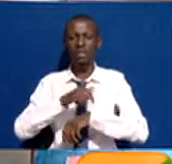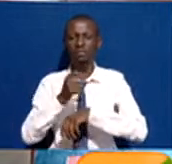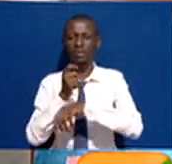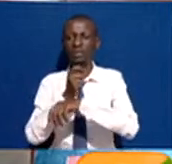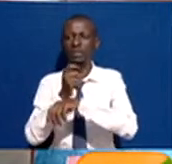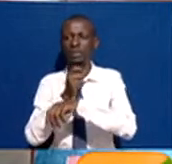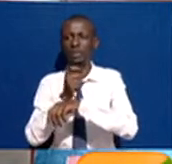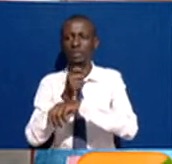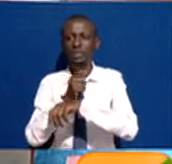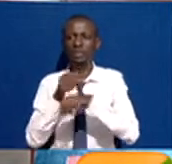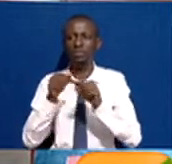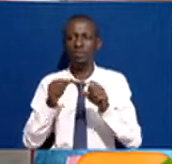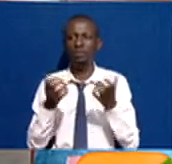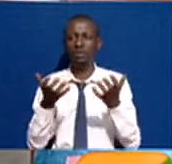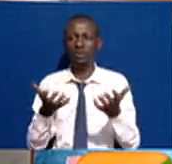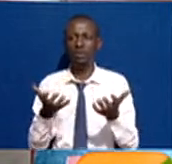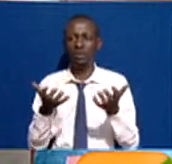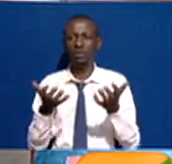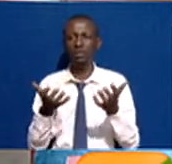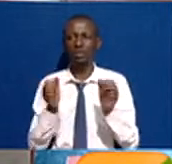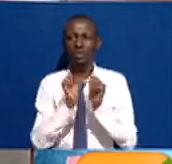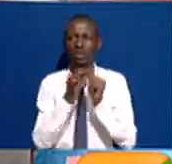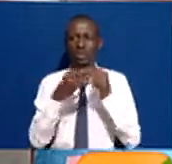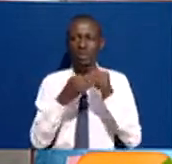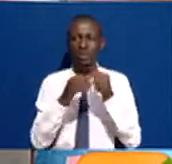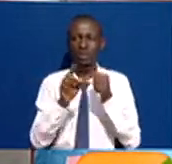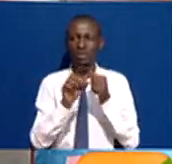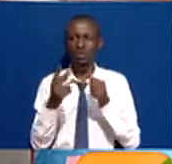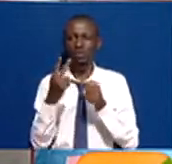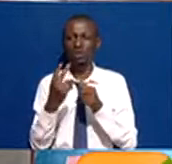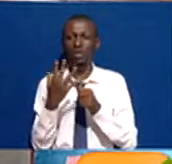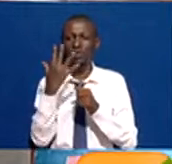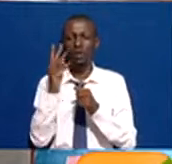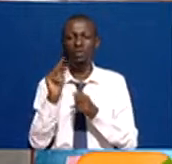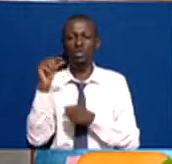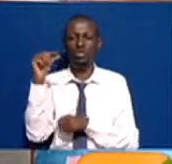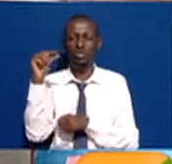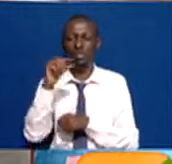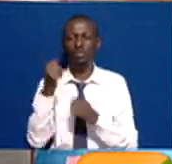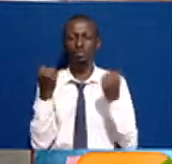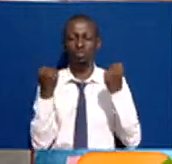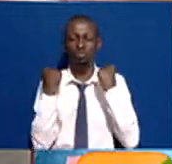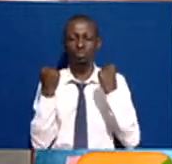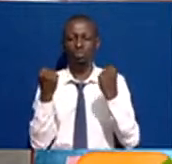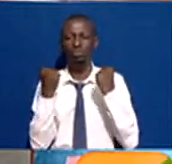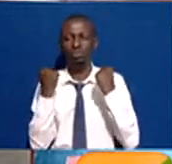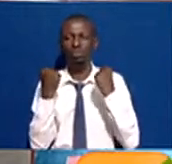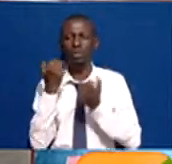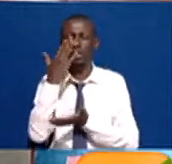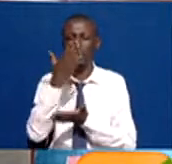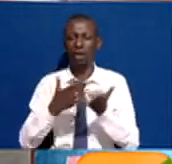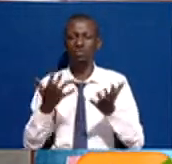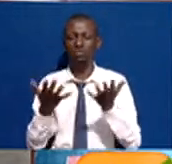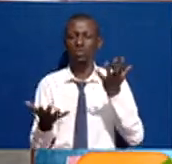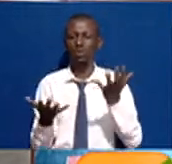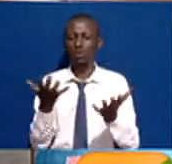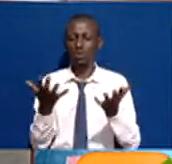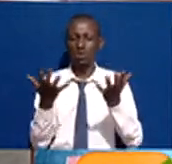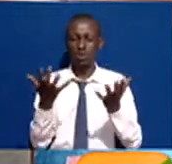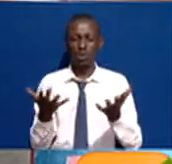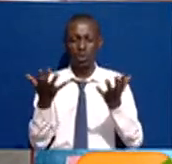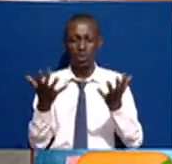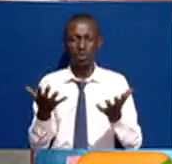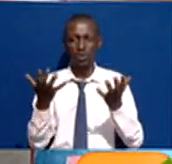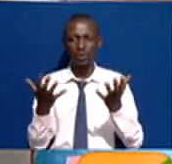to carry weights between 18 and 25 kilos, okay? So that will be half your weight or almost more